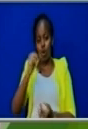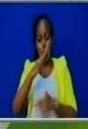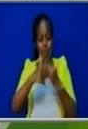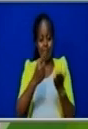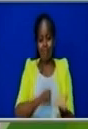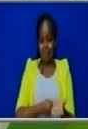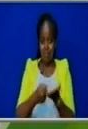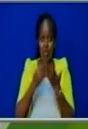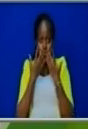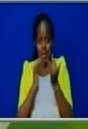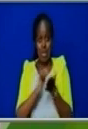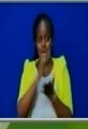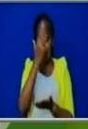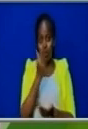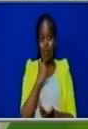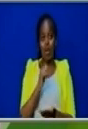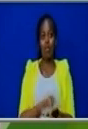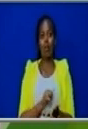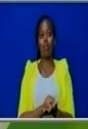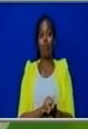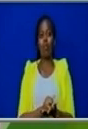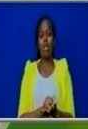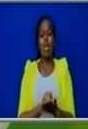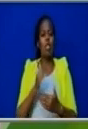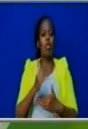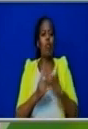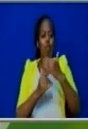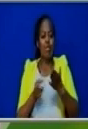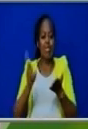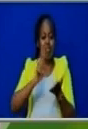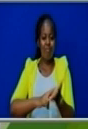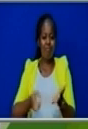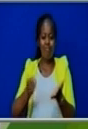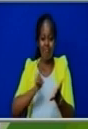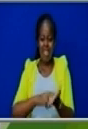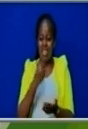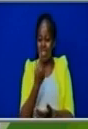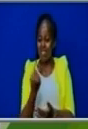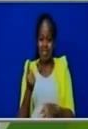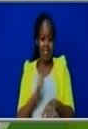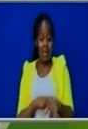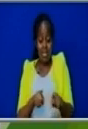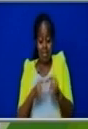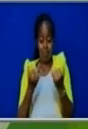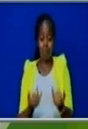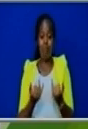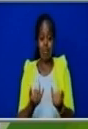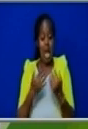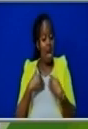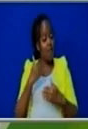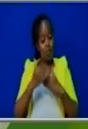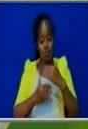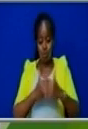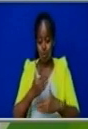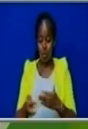about. Yes. And that's why we are saying that process repeats itself on daily basis. Yes. Even right now, there is that process